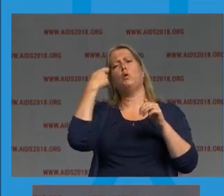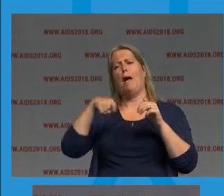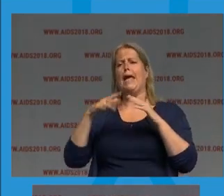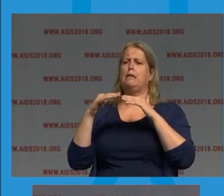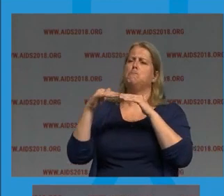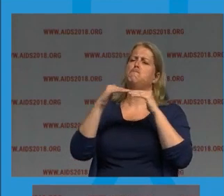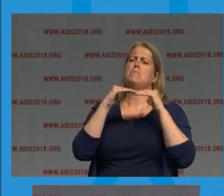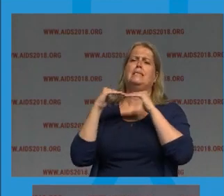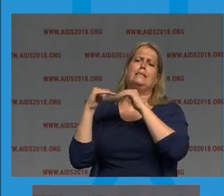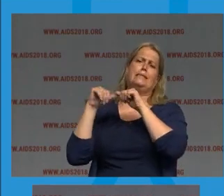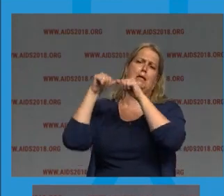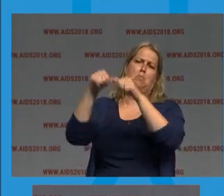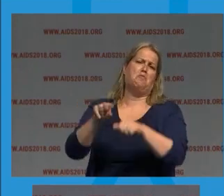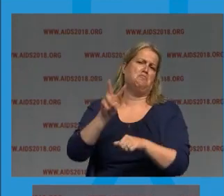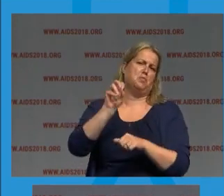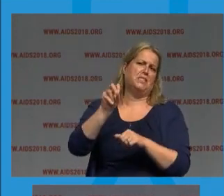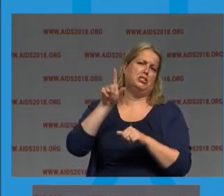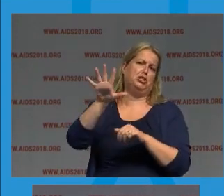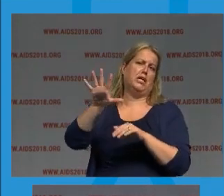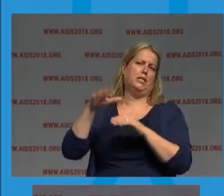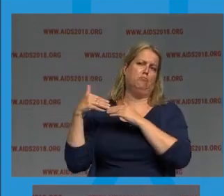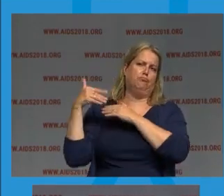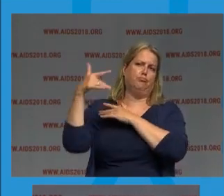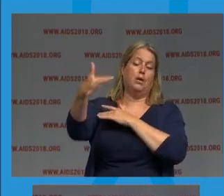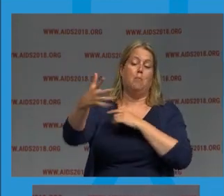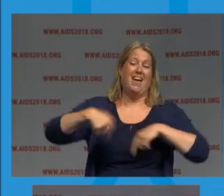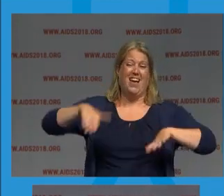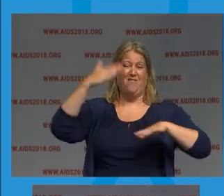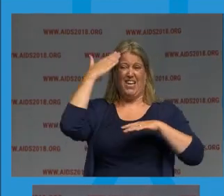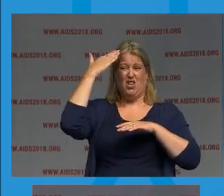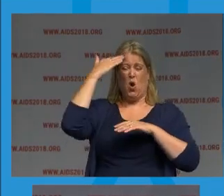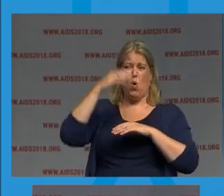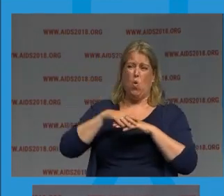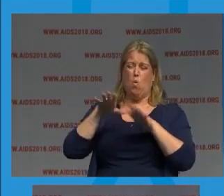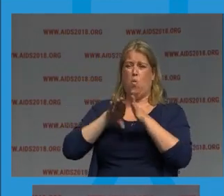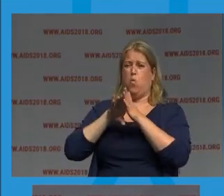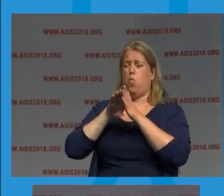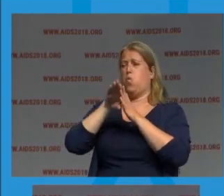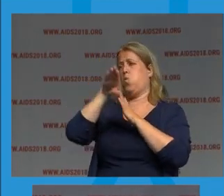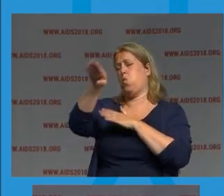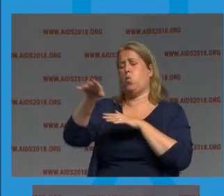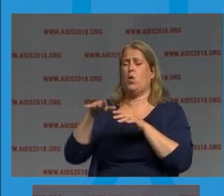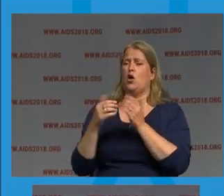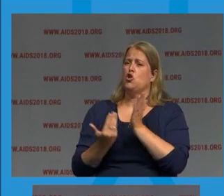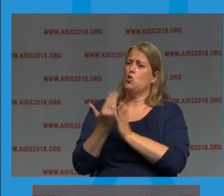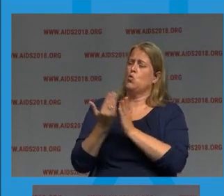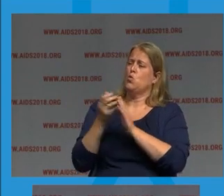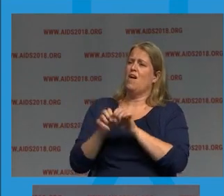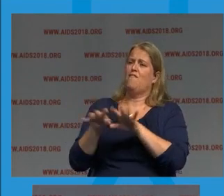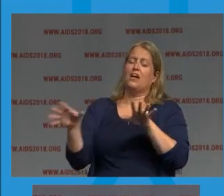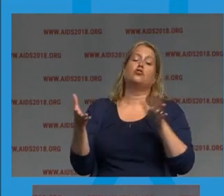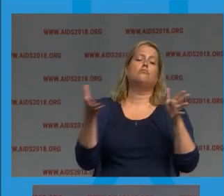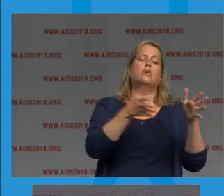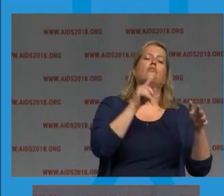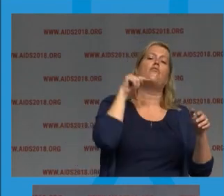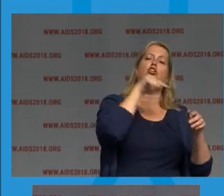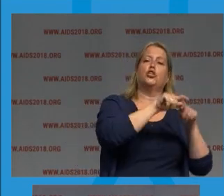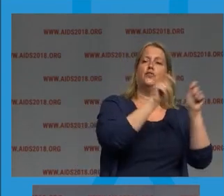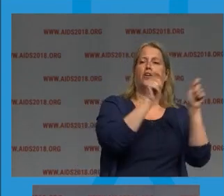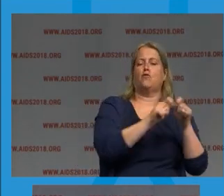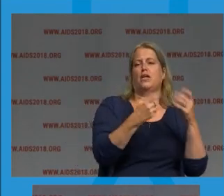data from 2010 onwards, we know, and it's been widely documented, of these massive increases in new infections in the Russian Federation,